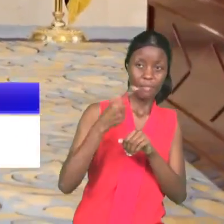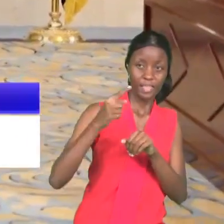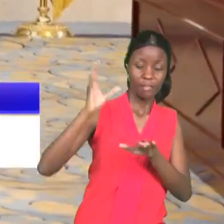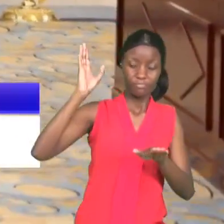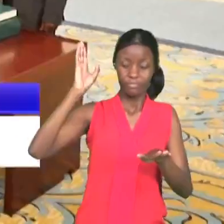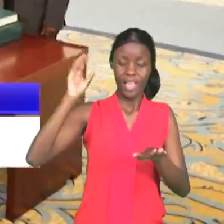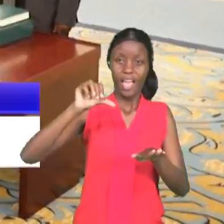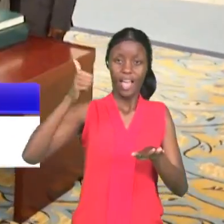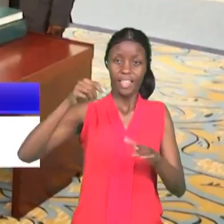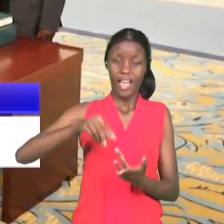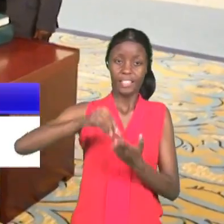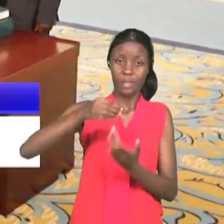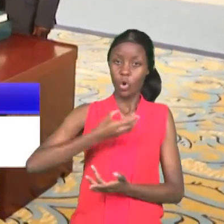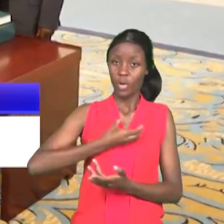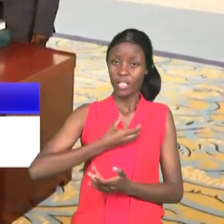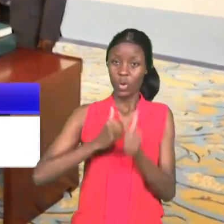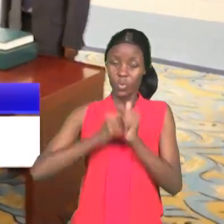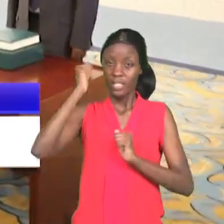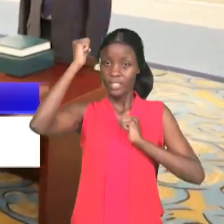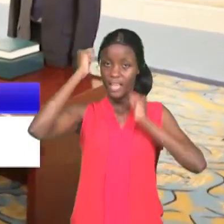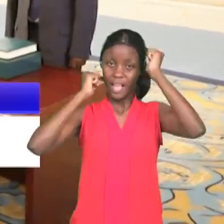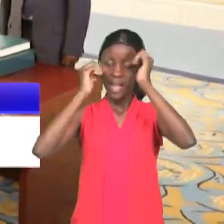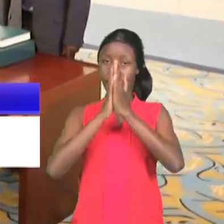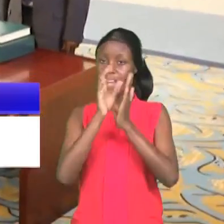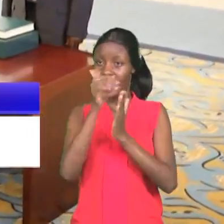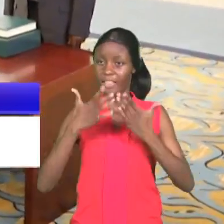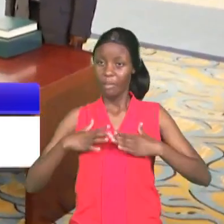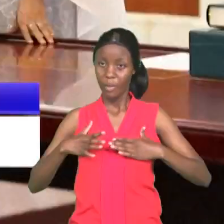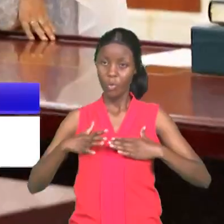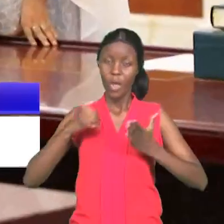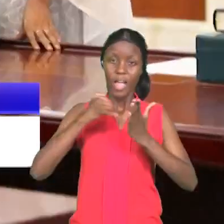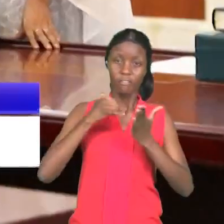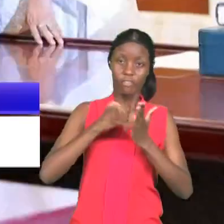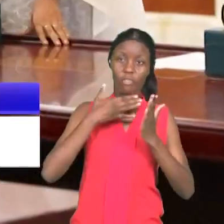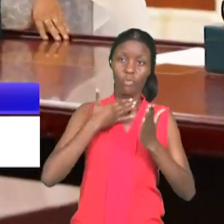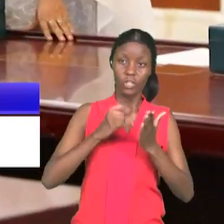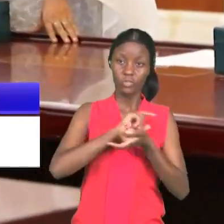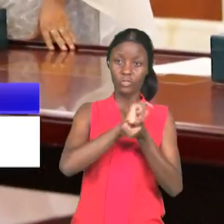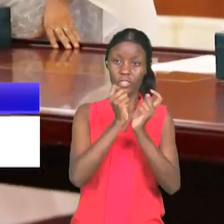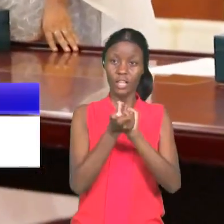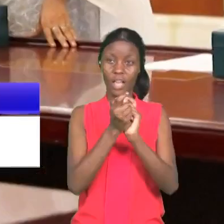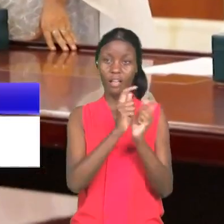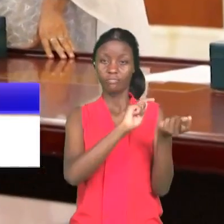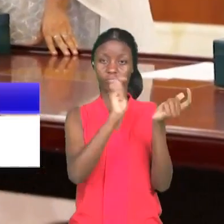sovereign council, a joint civilian military ruling body that aims to oversee the transition.